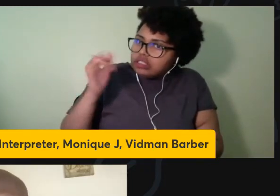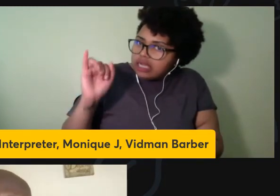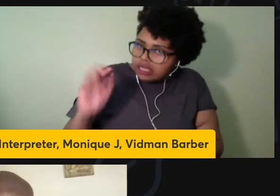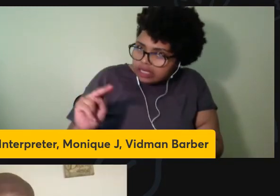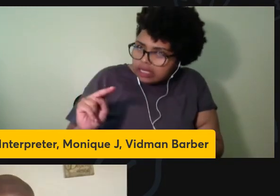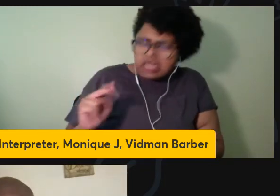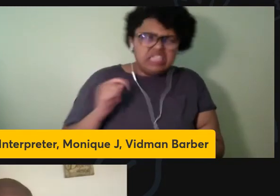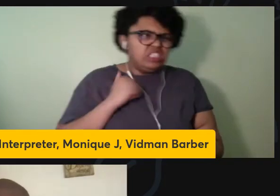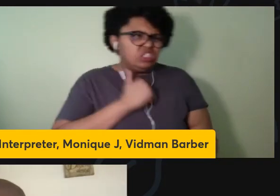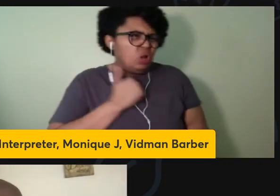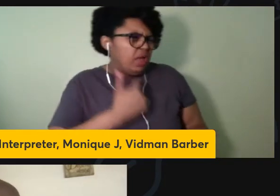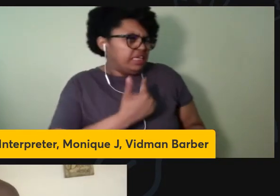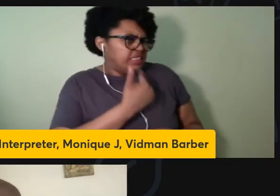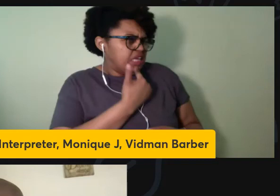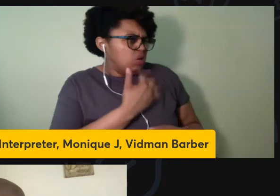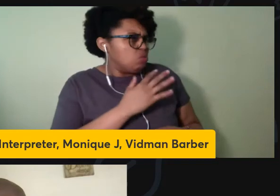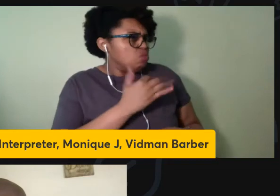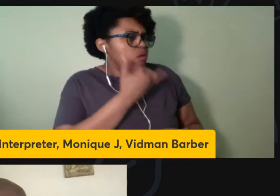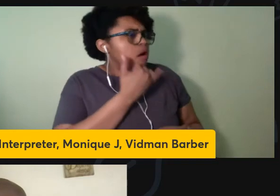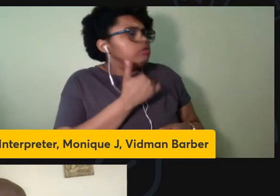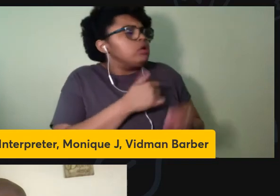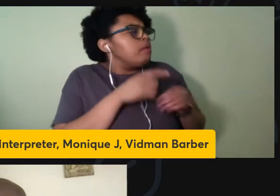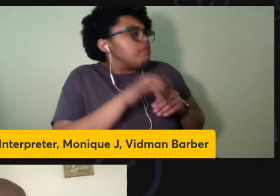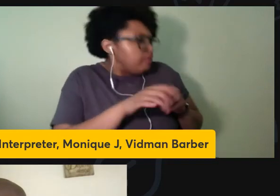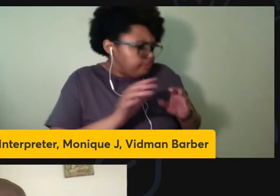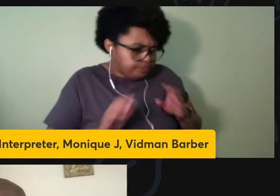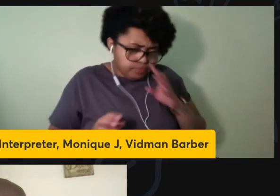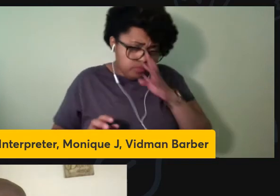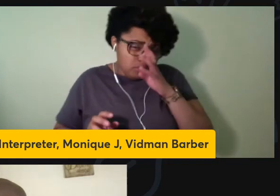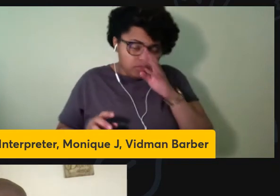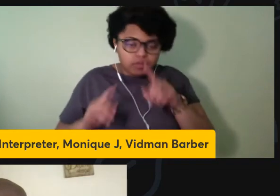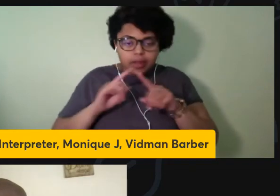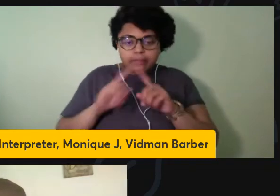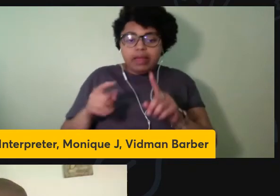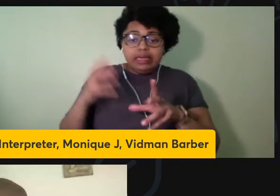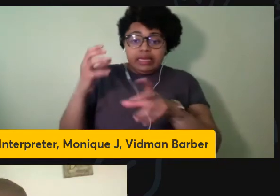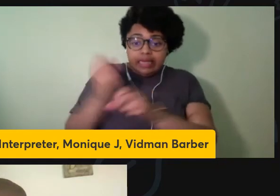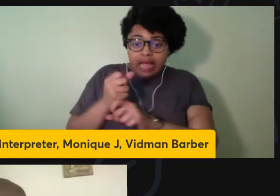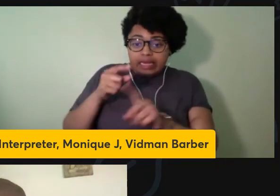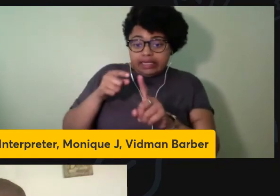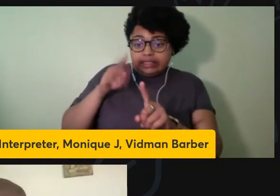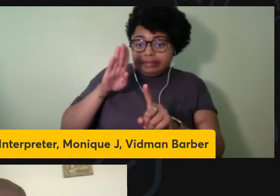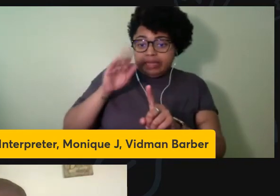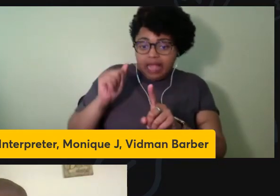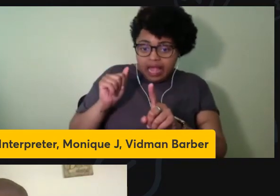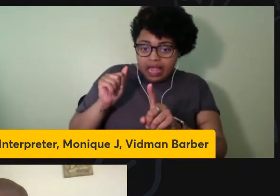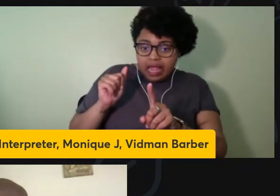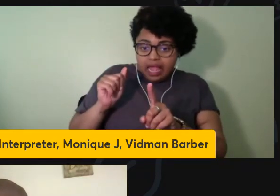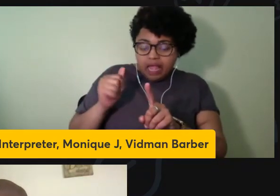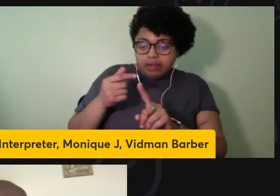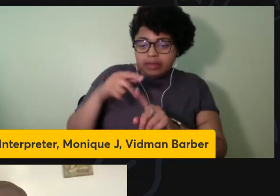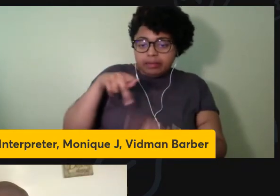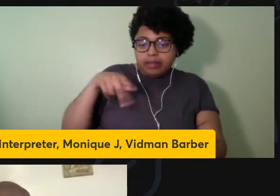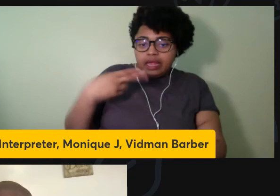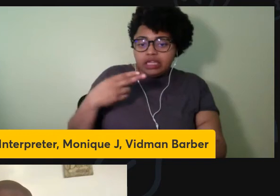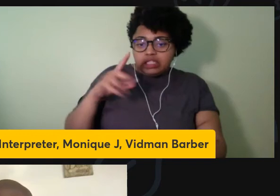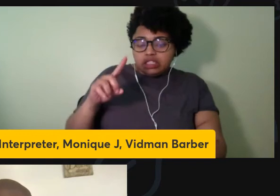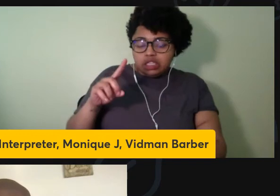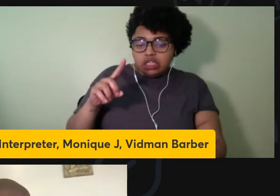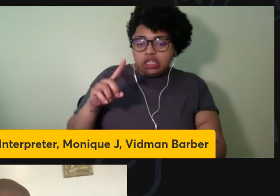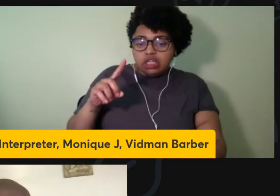Okay, sorry about that. He earned his bachelor's and his PhD at the University of